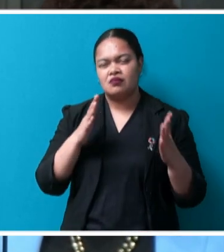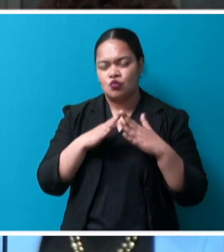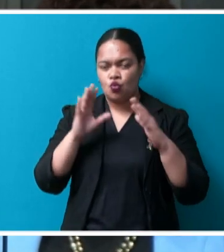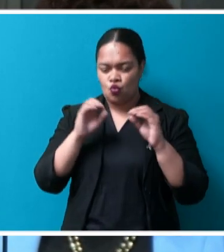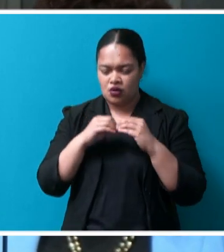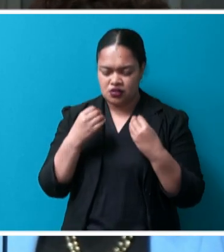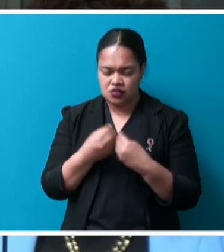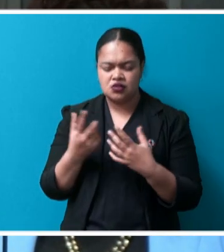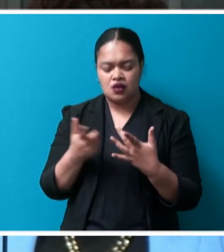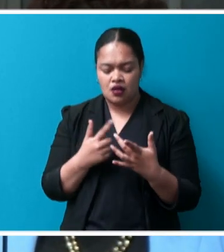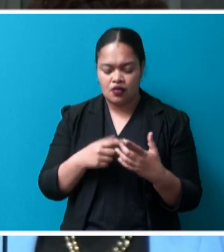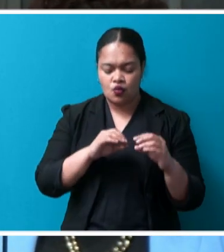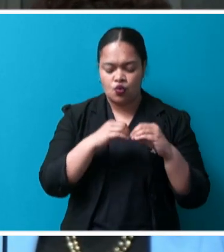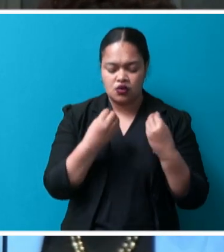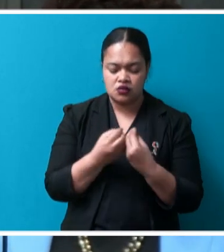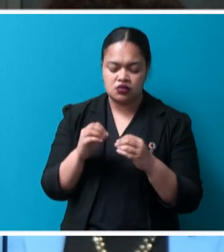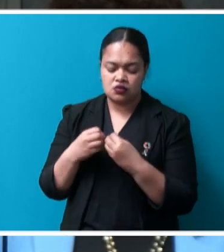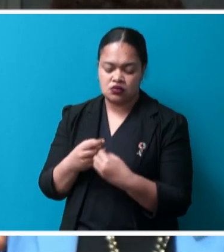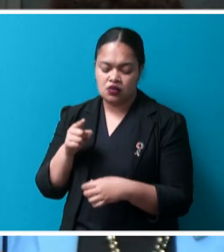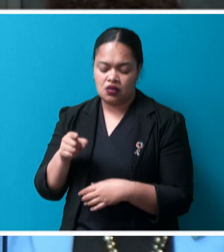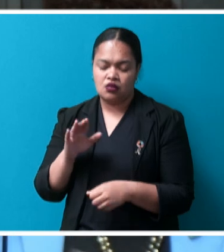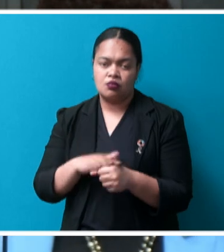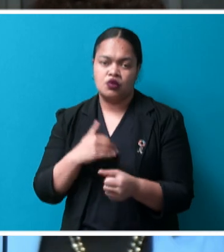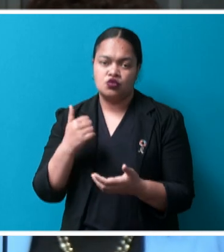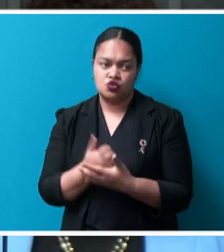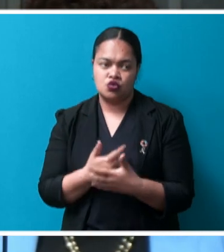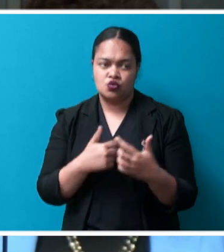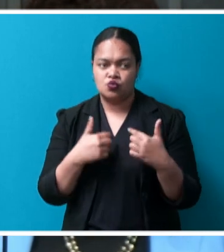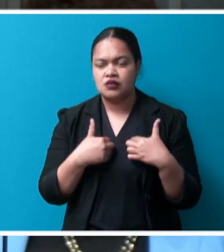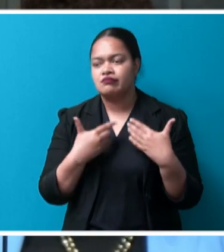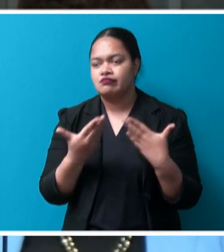organizations out there to ensure that we pass this message